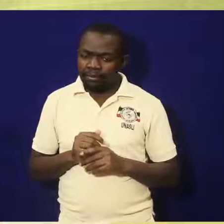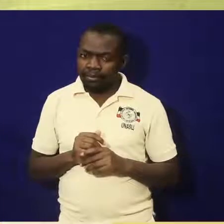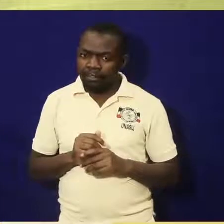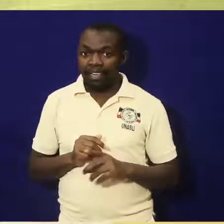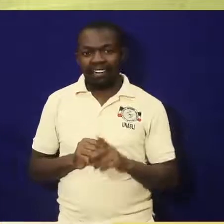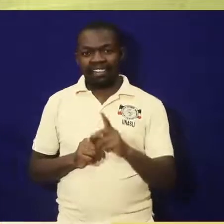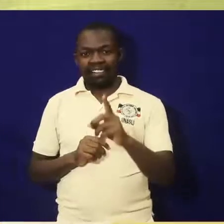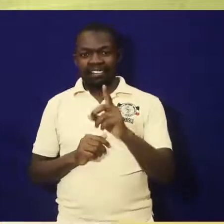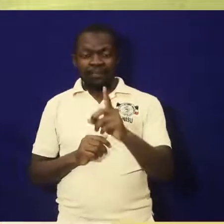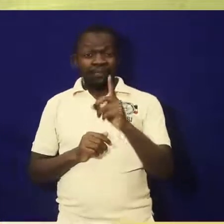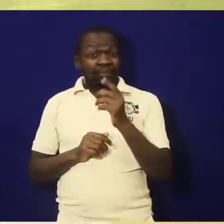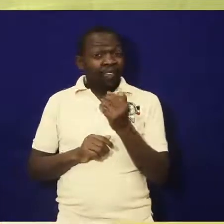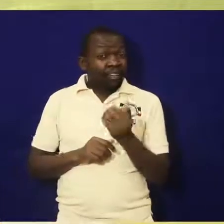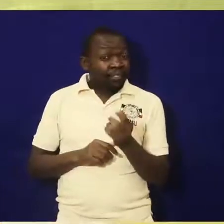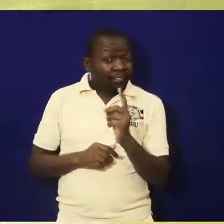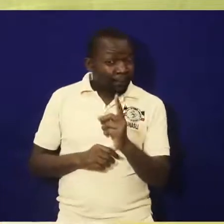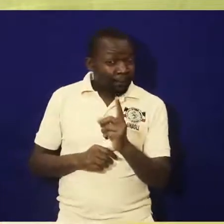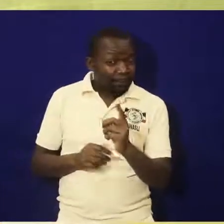Now,